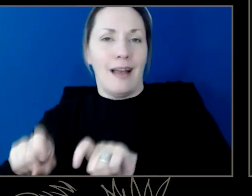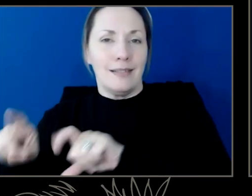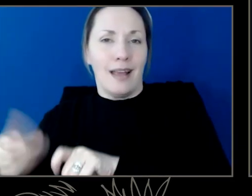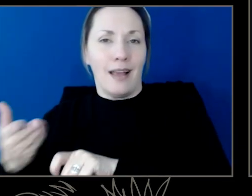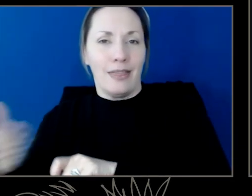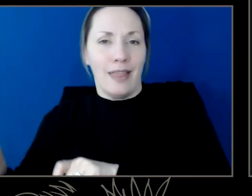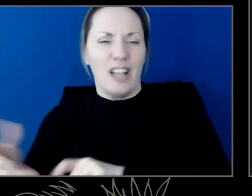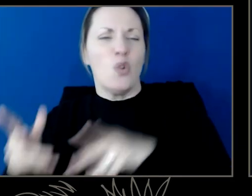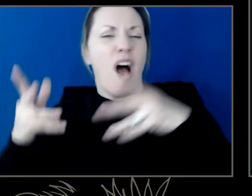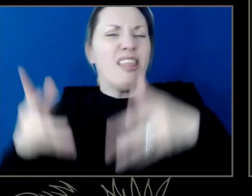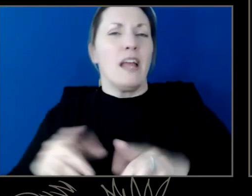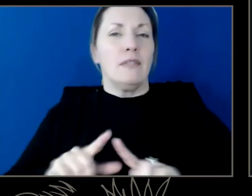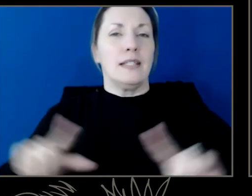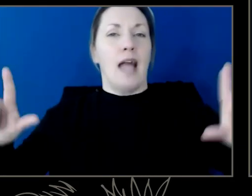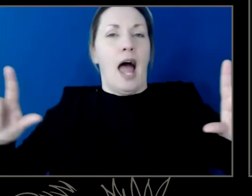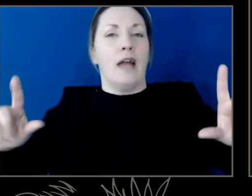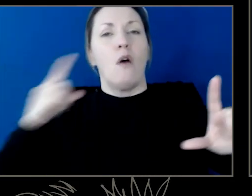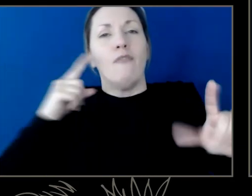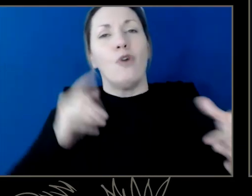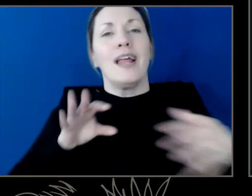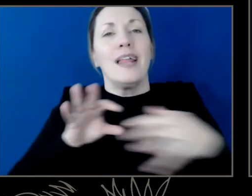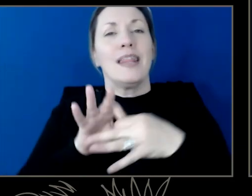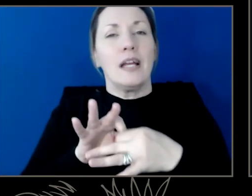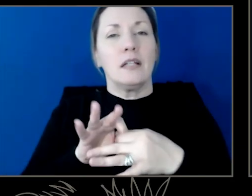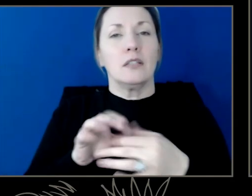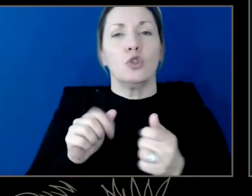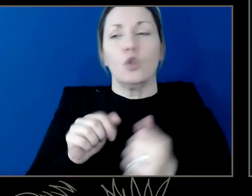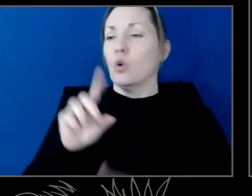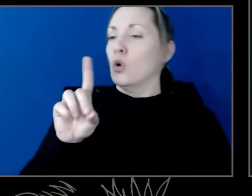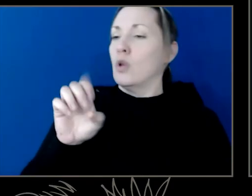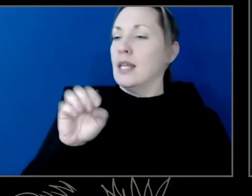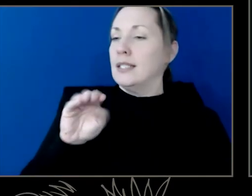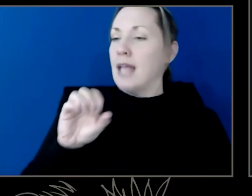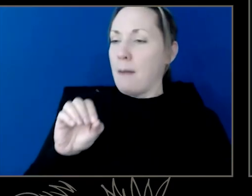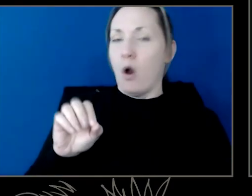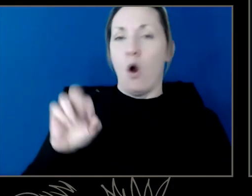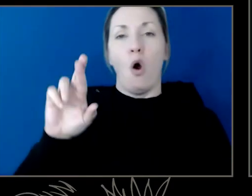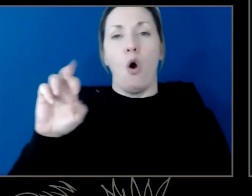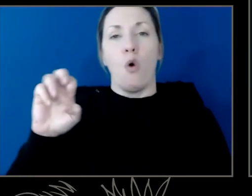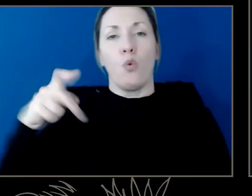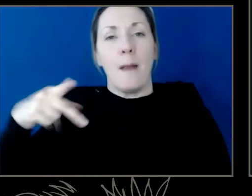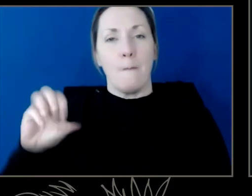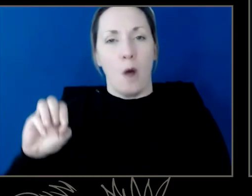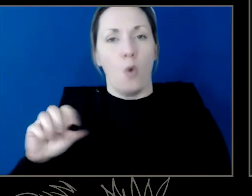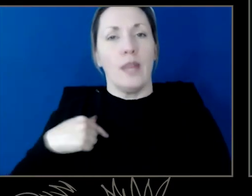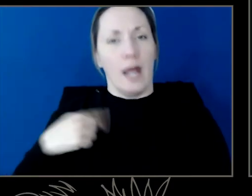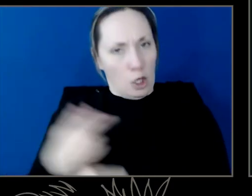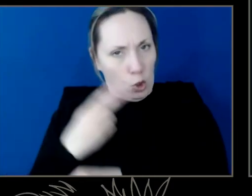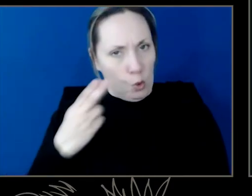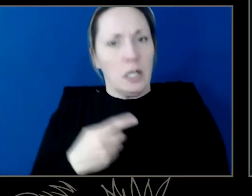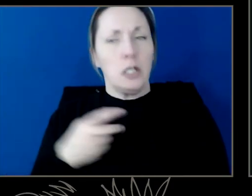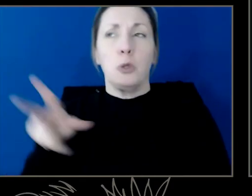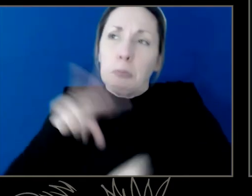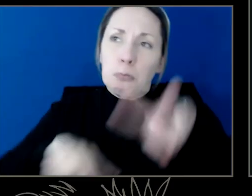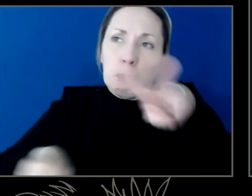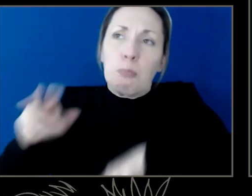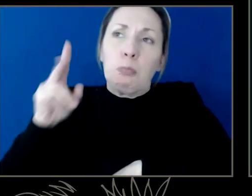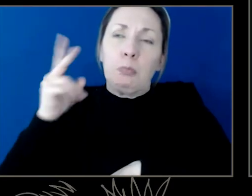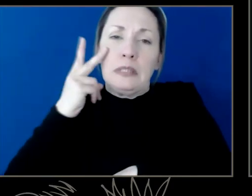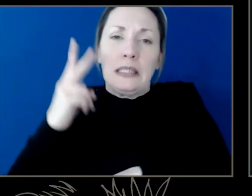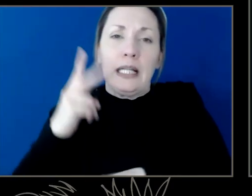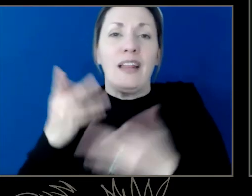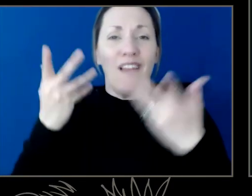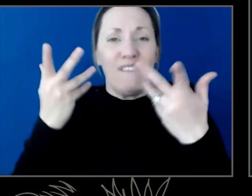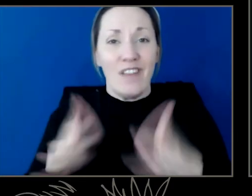up for links to the demo repo that I worked with so you can kind of poke around. And then right after I get off the stage, I'll